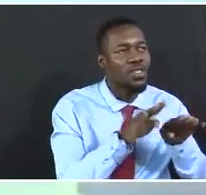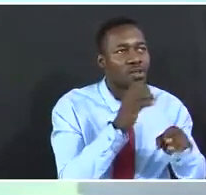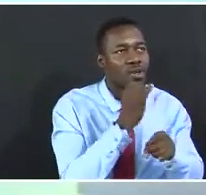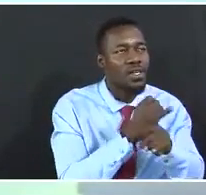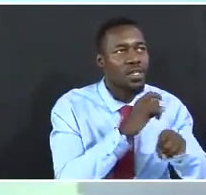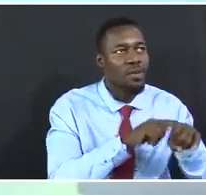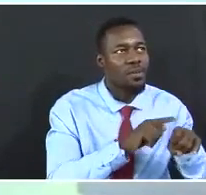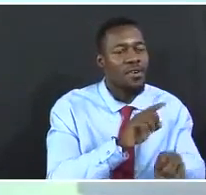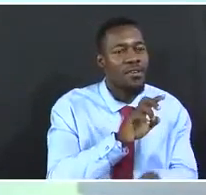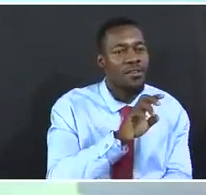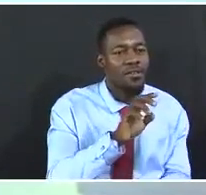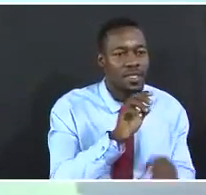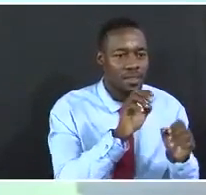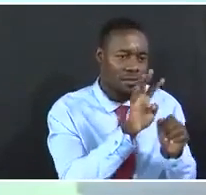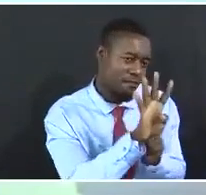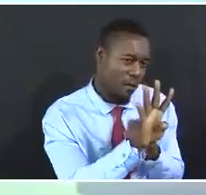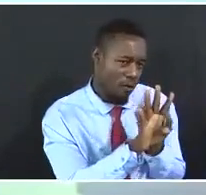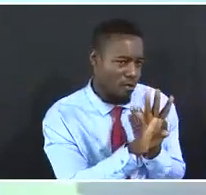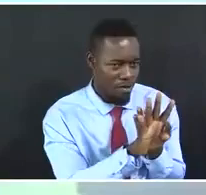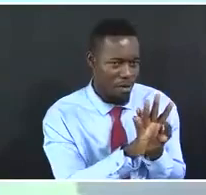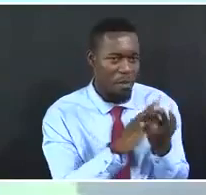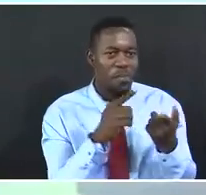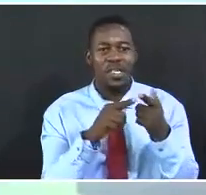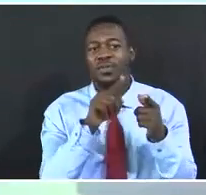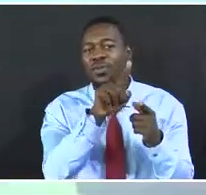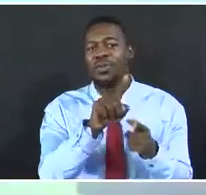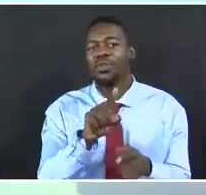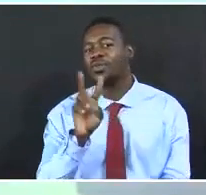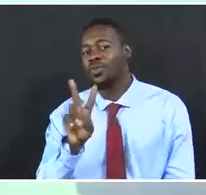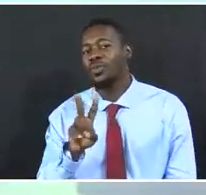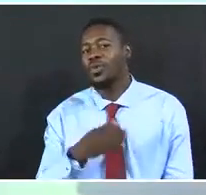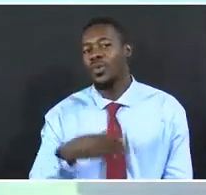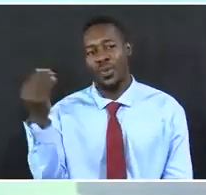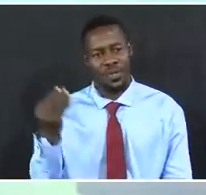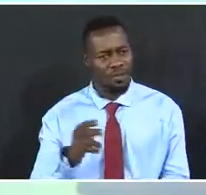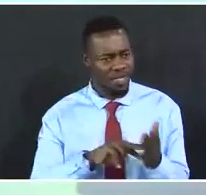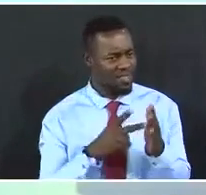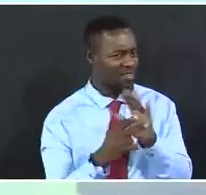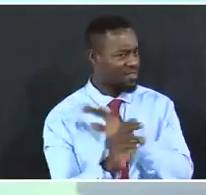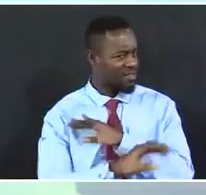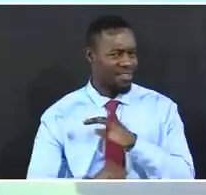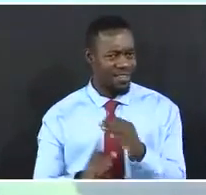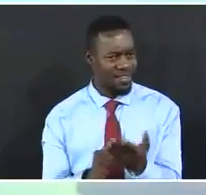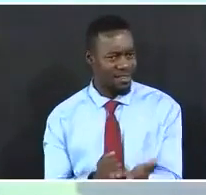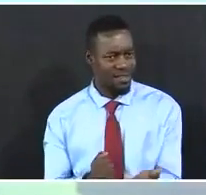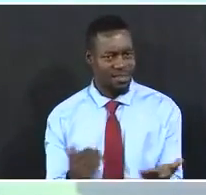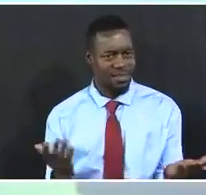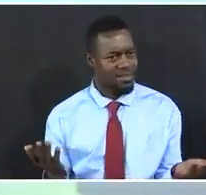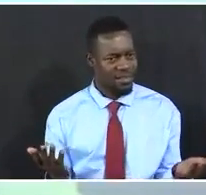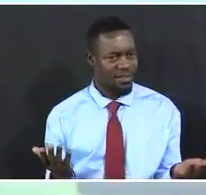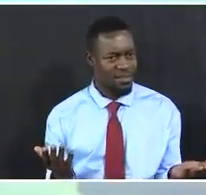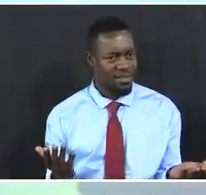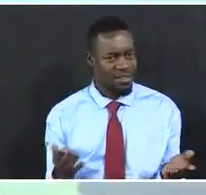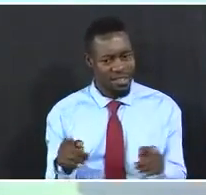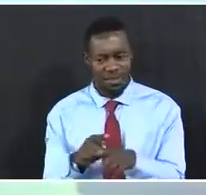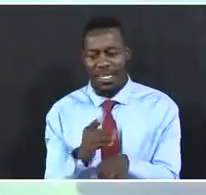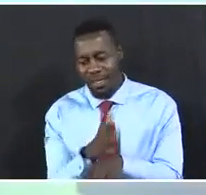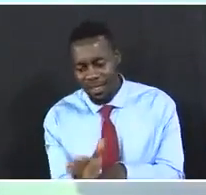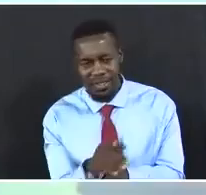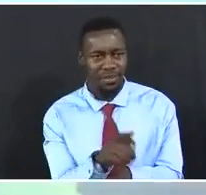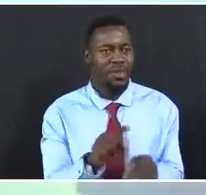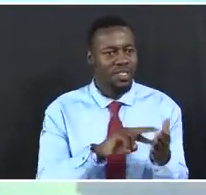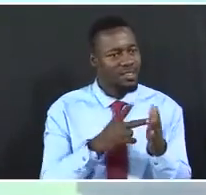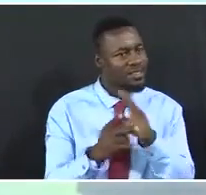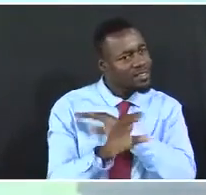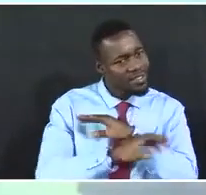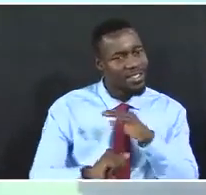in church. The corrupt get money and they bring it to church as tithe. And they are there. And yet